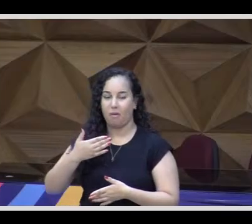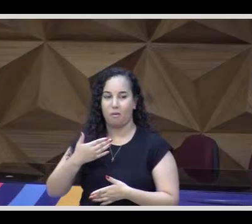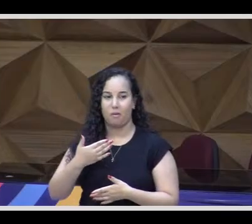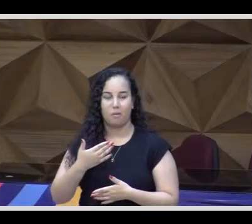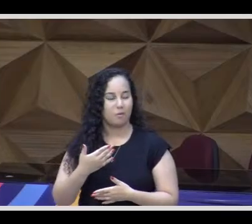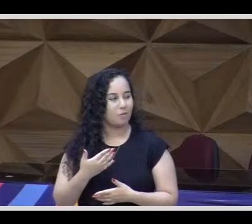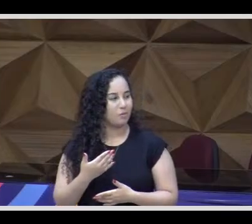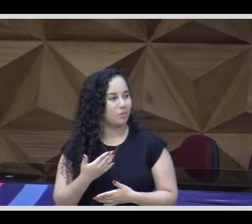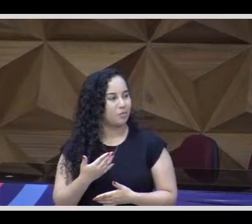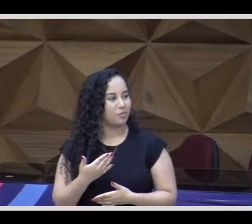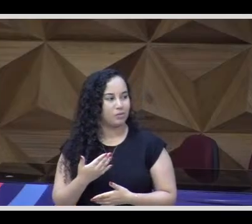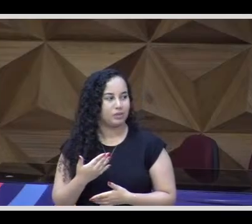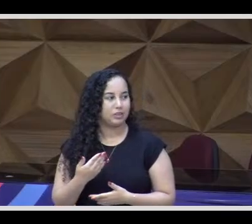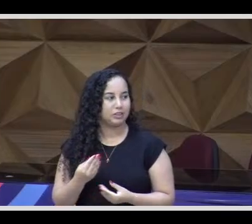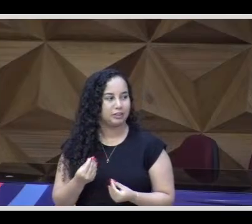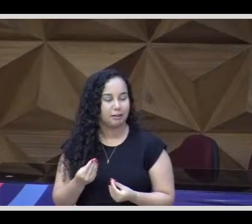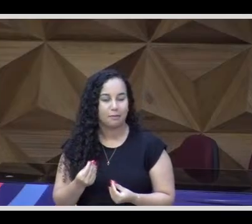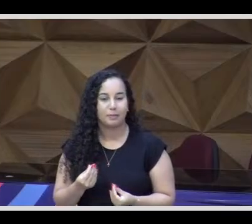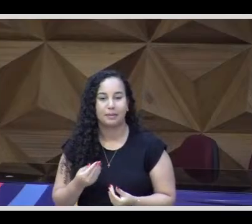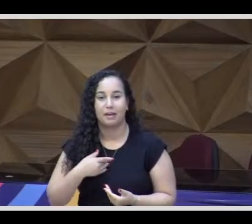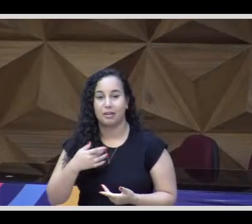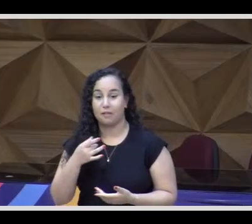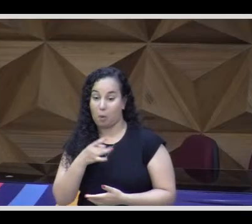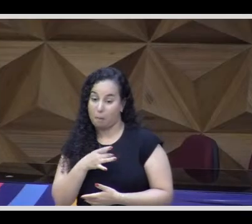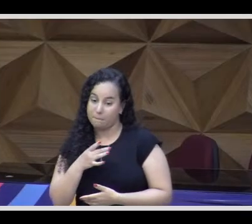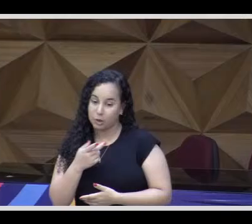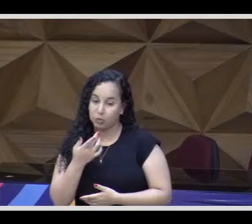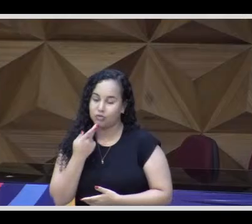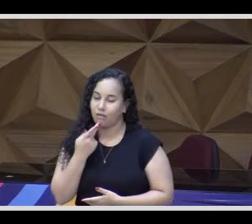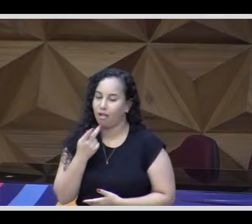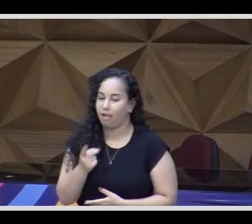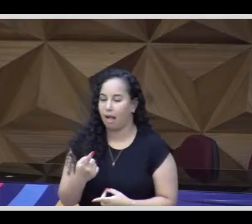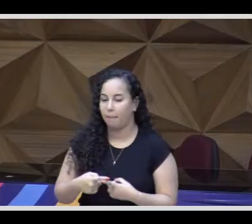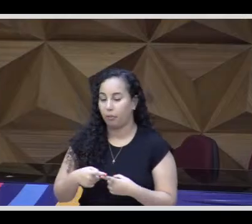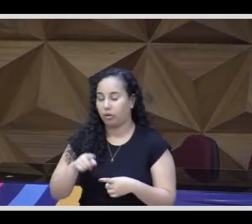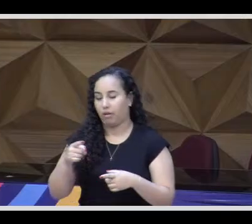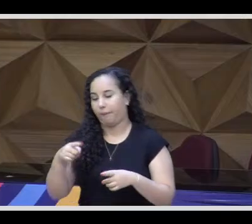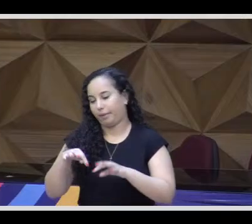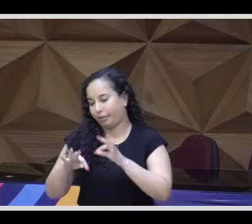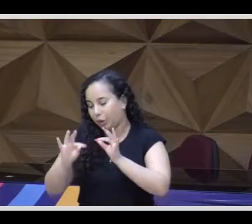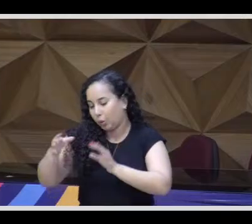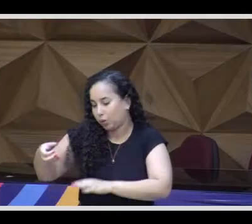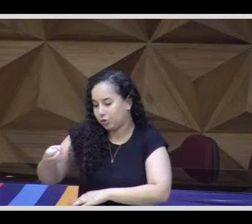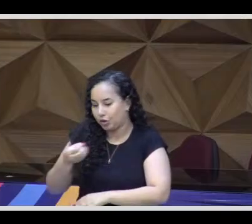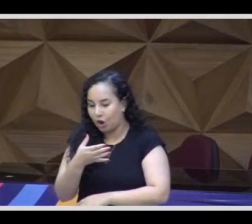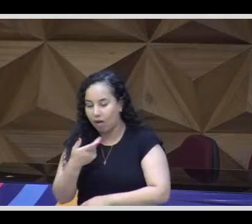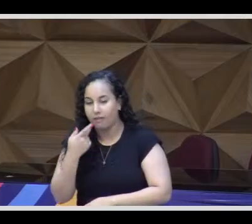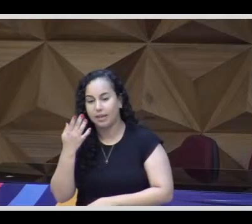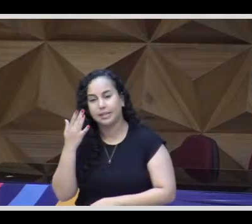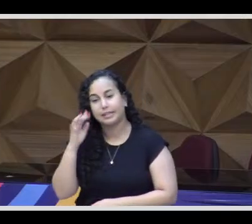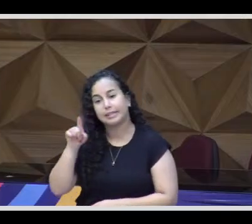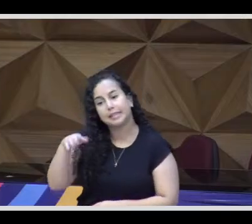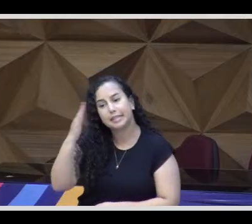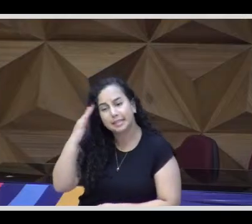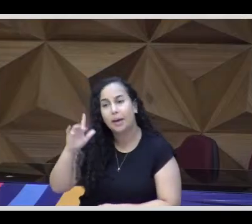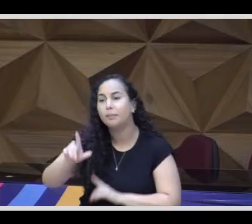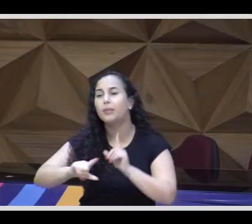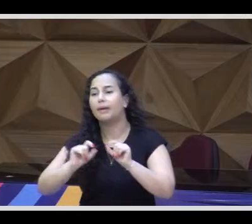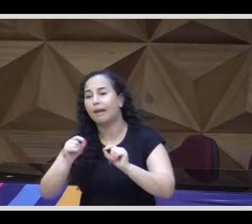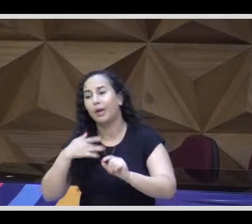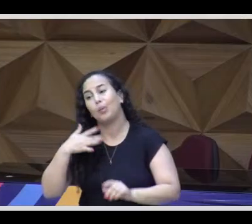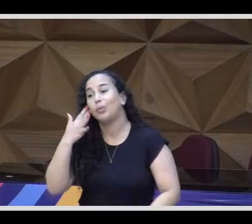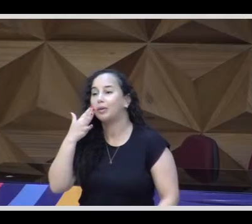was so afraid, I would say, of innovation that they were like, you know what? I'm not